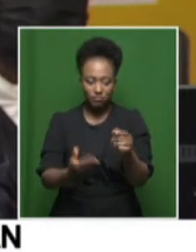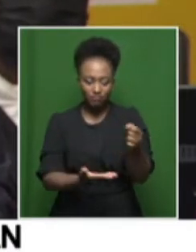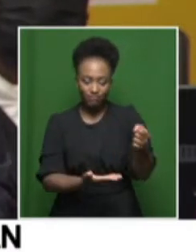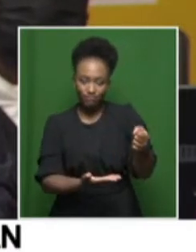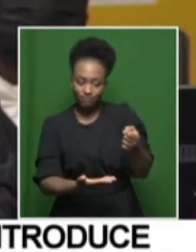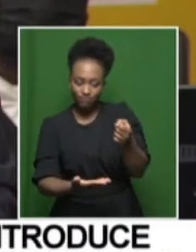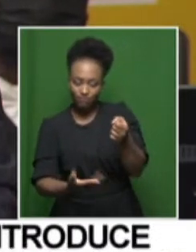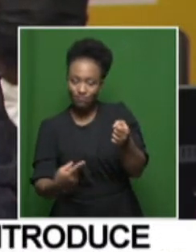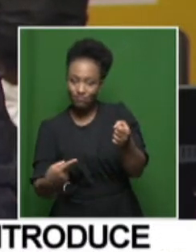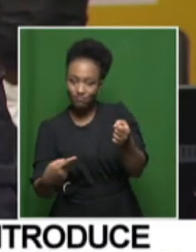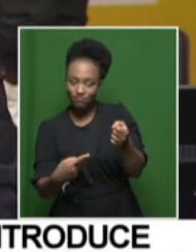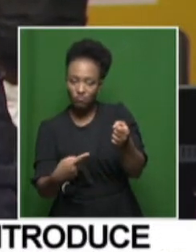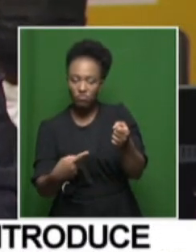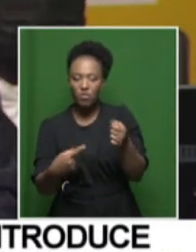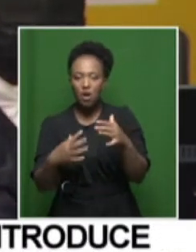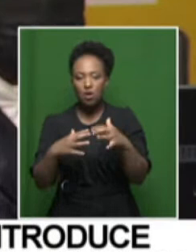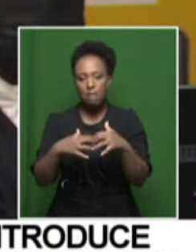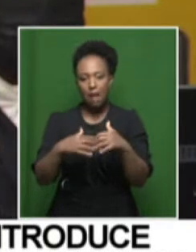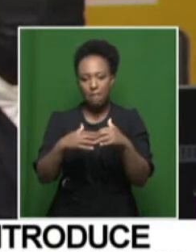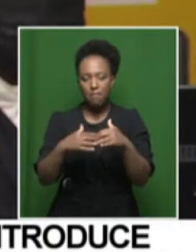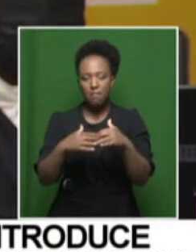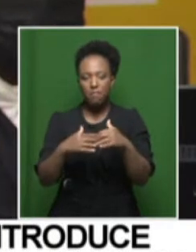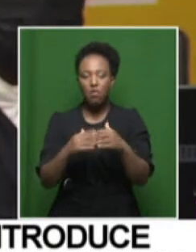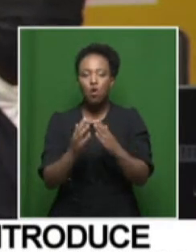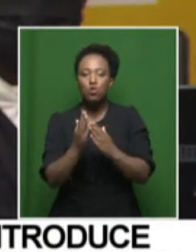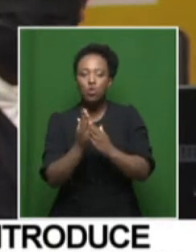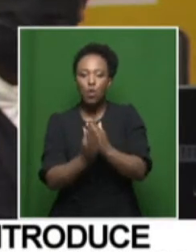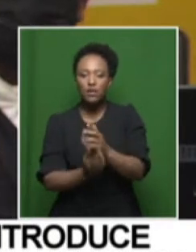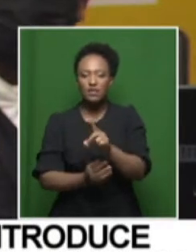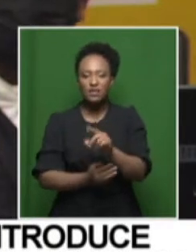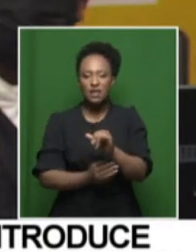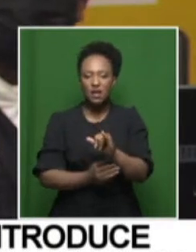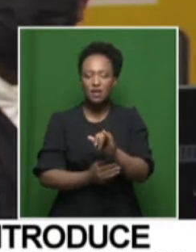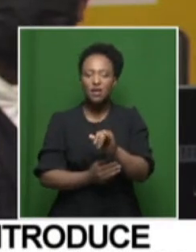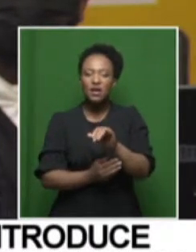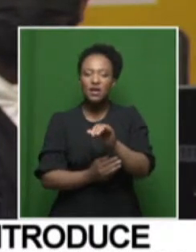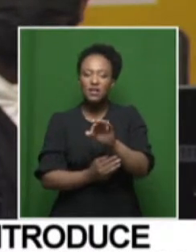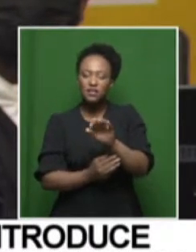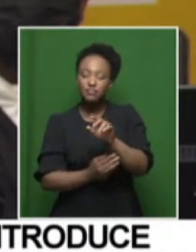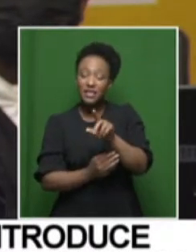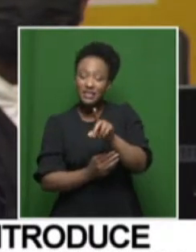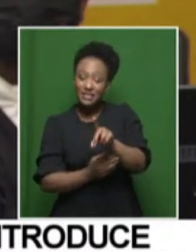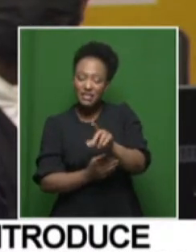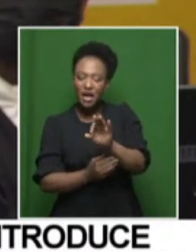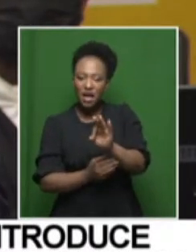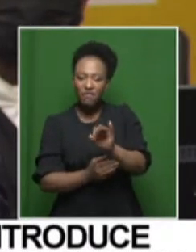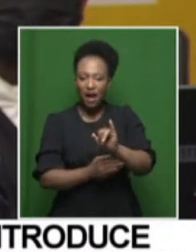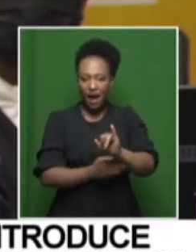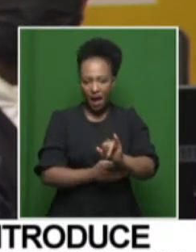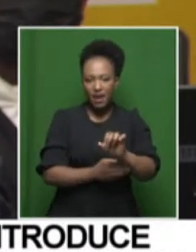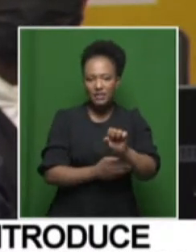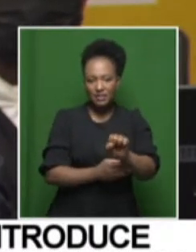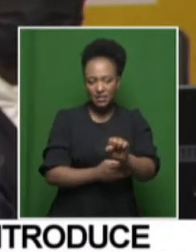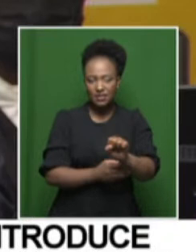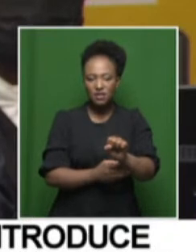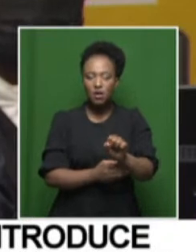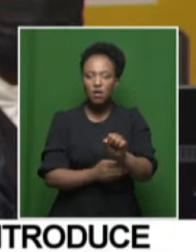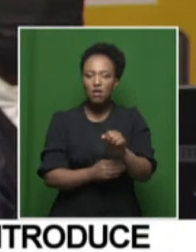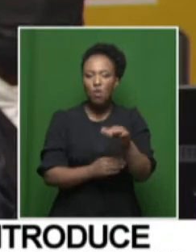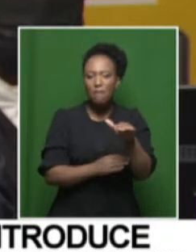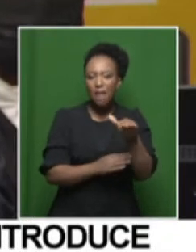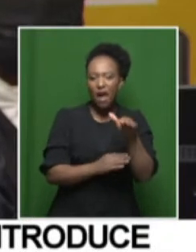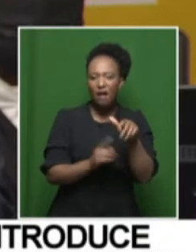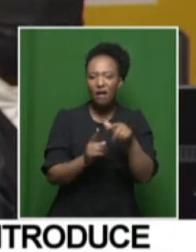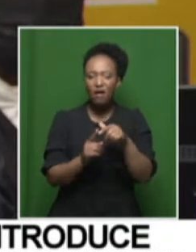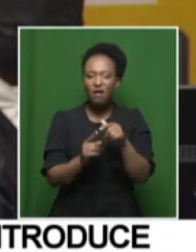scheme will be facilitated through the DFIs. It will also be available to qualifying non-bank small and medium